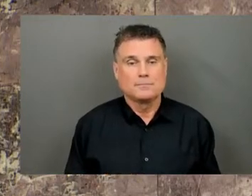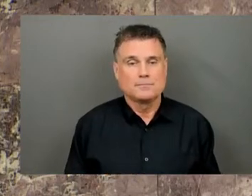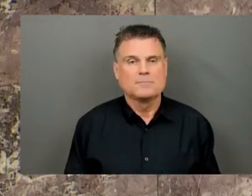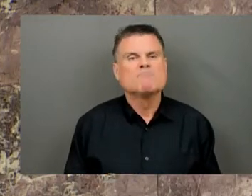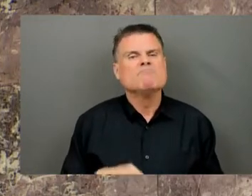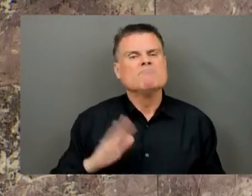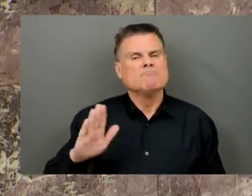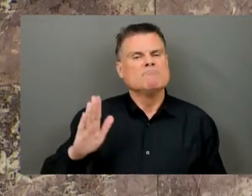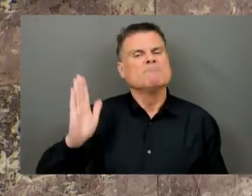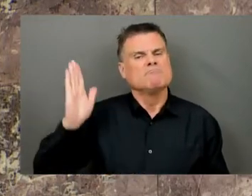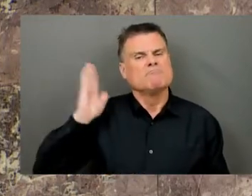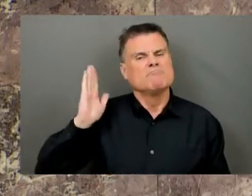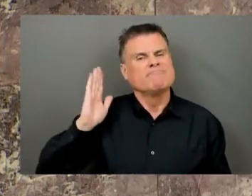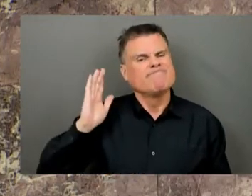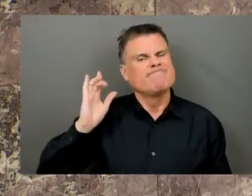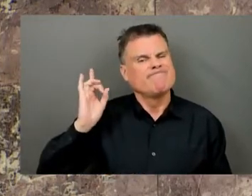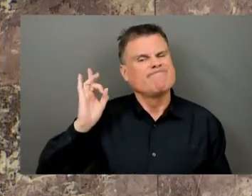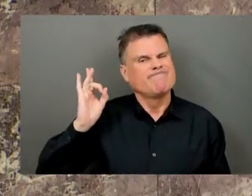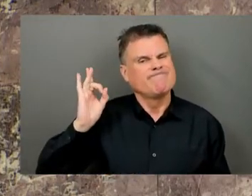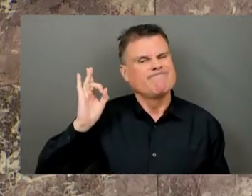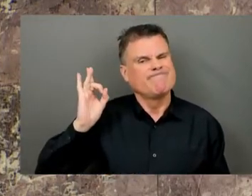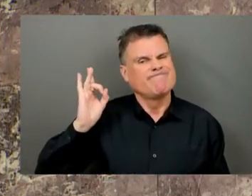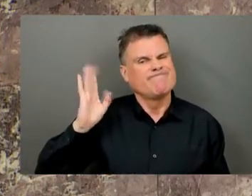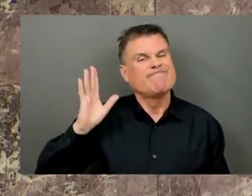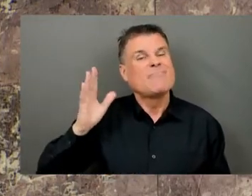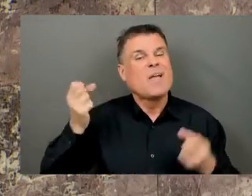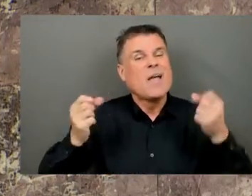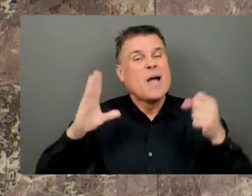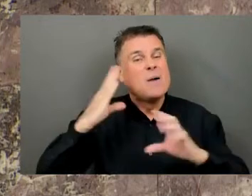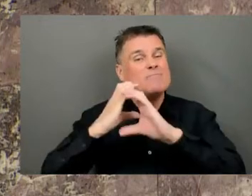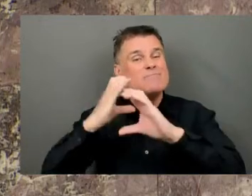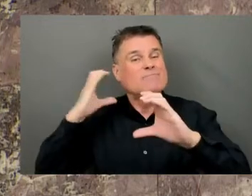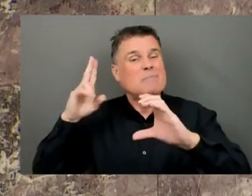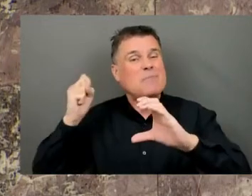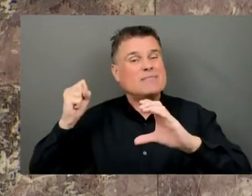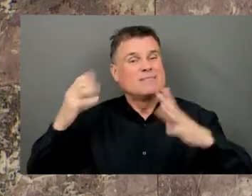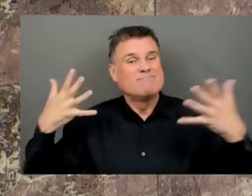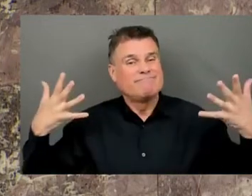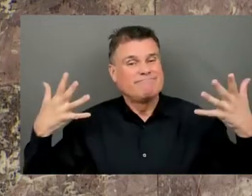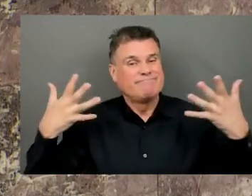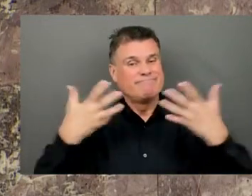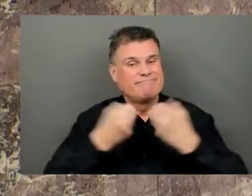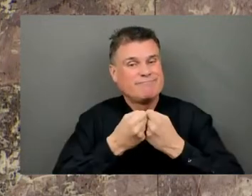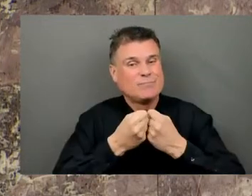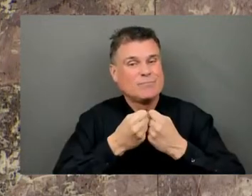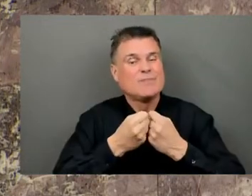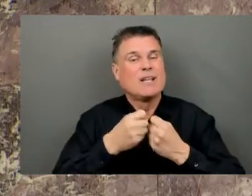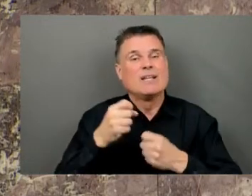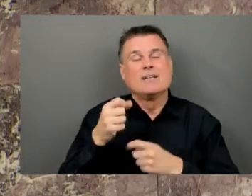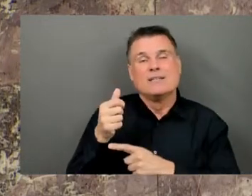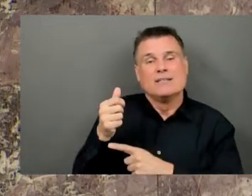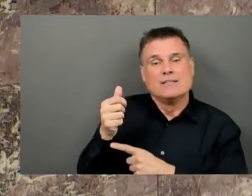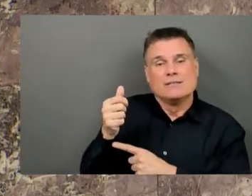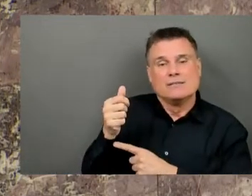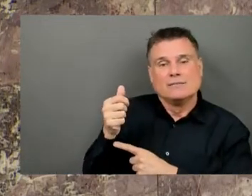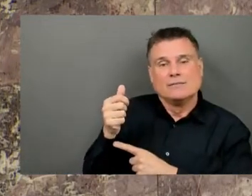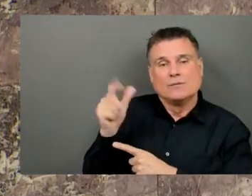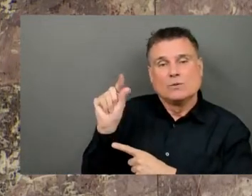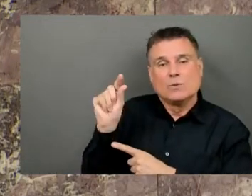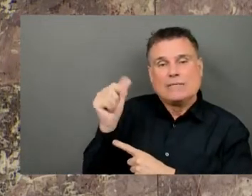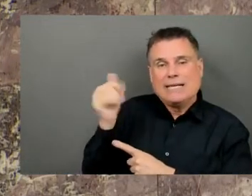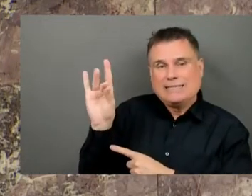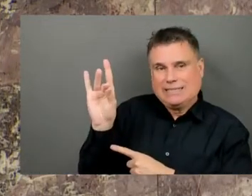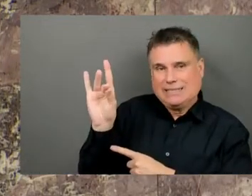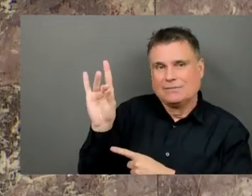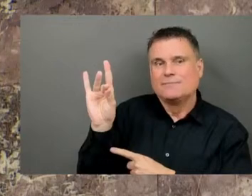on April 6, 2018. Of the 29 bus passengers, 16 tragically lost their lives. Of those